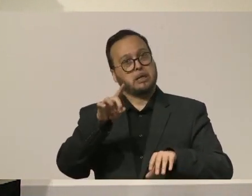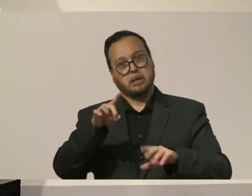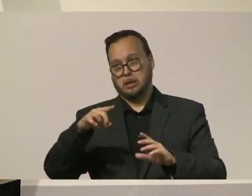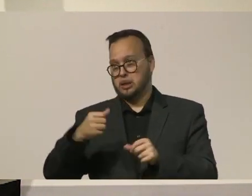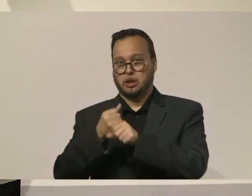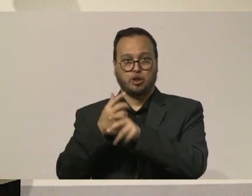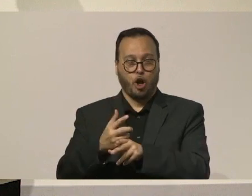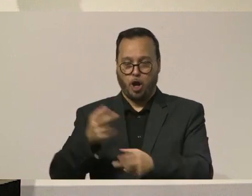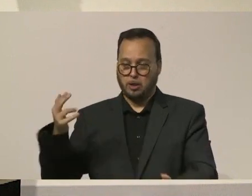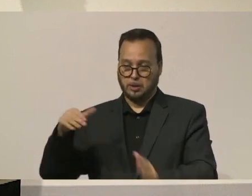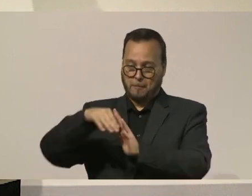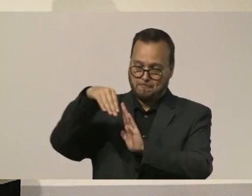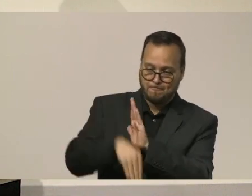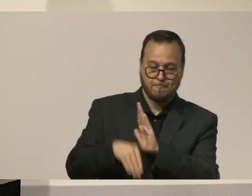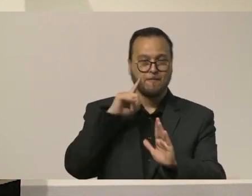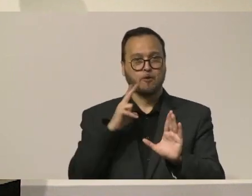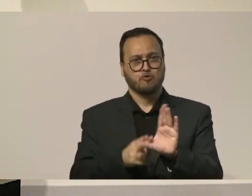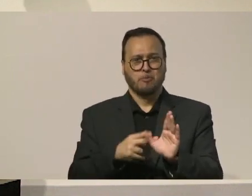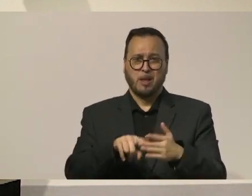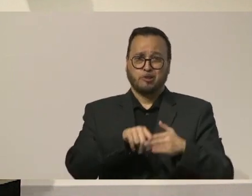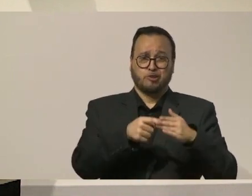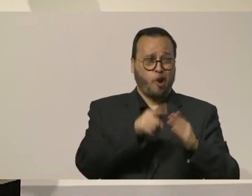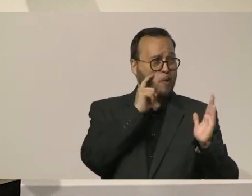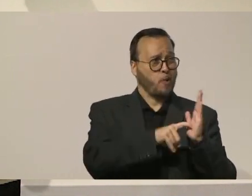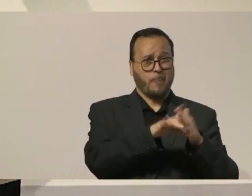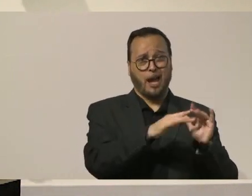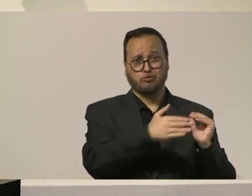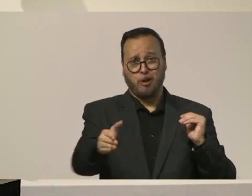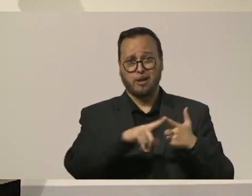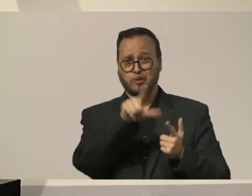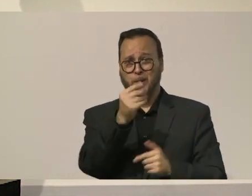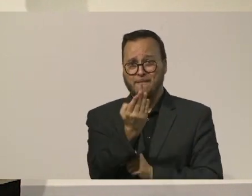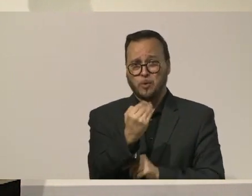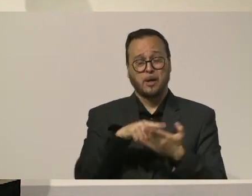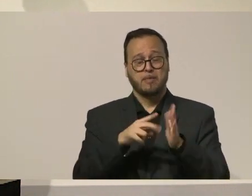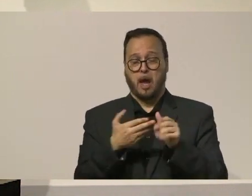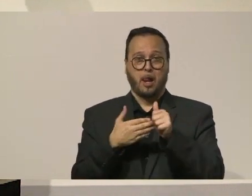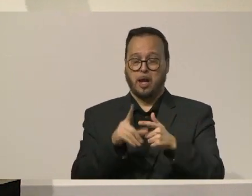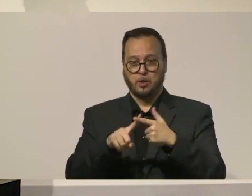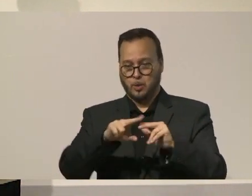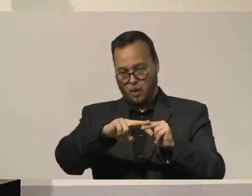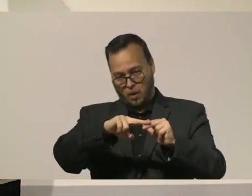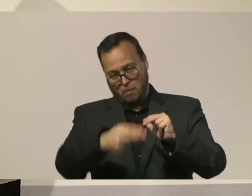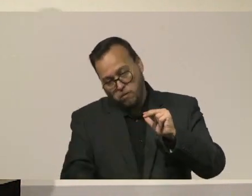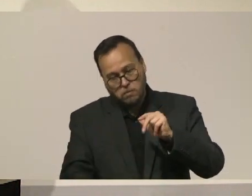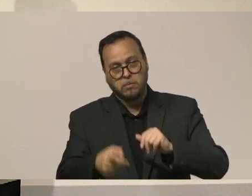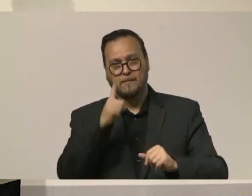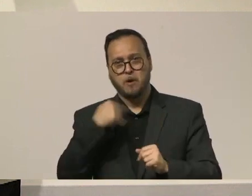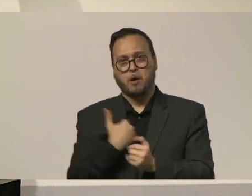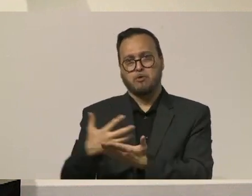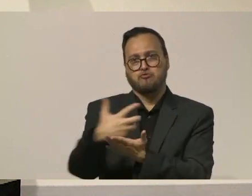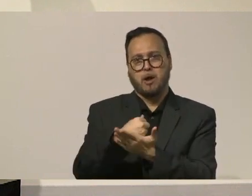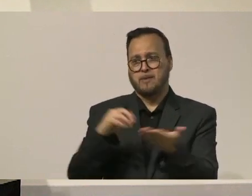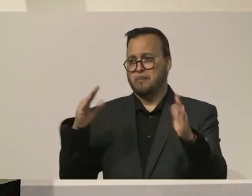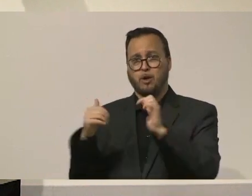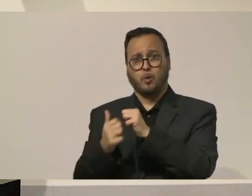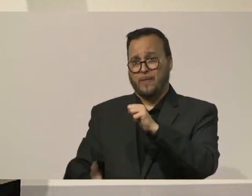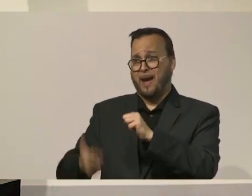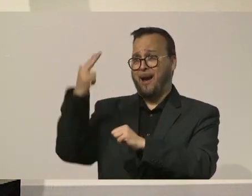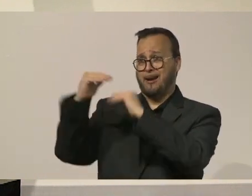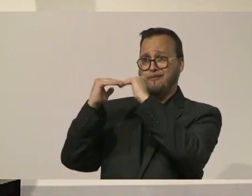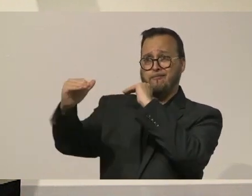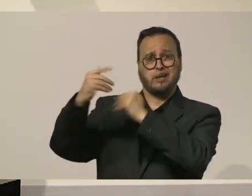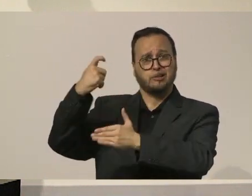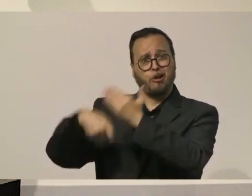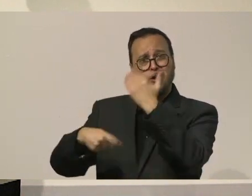that had begun back in 2014, and this led to a precipitous drop in revenue against high fixed costs and